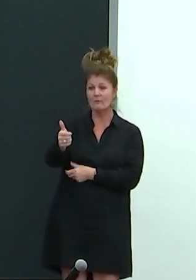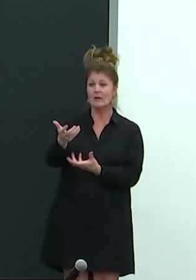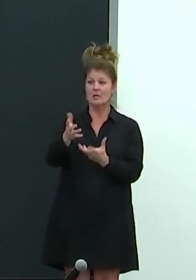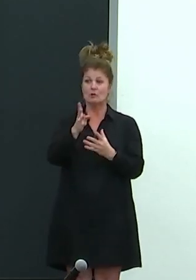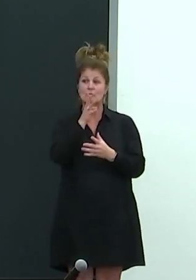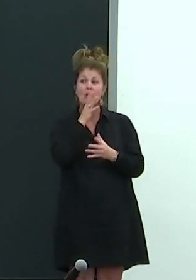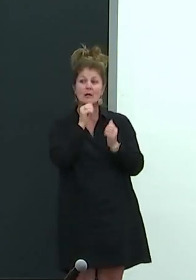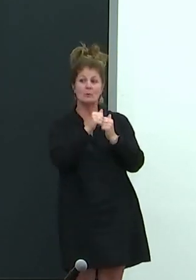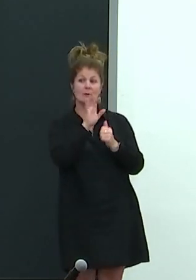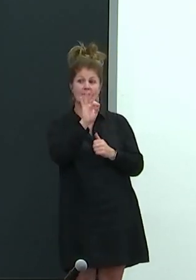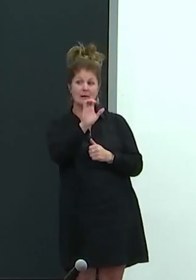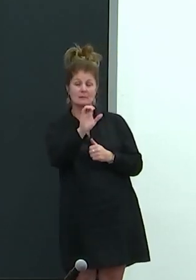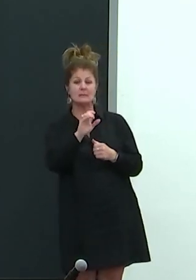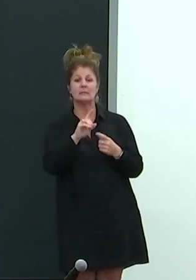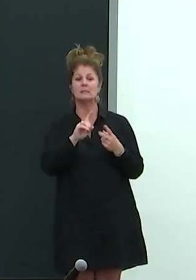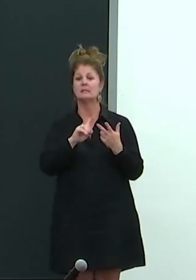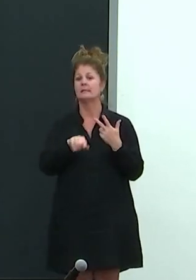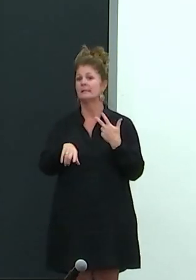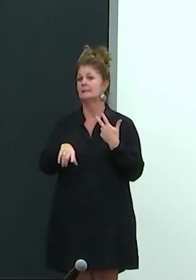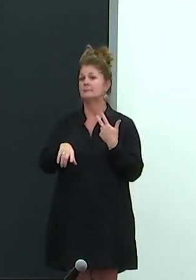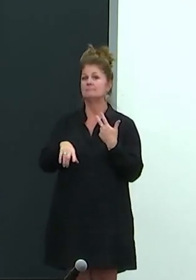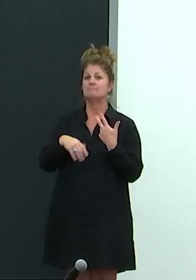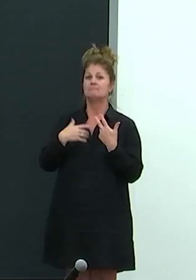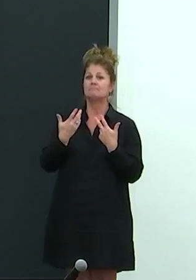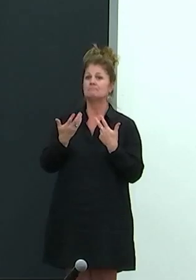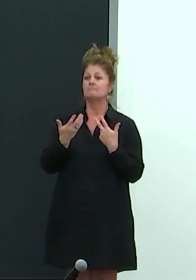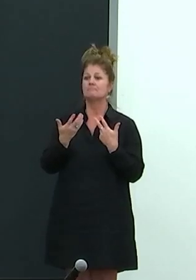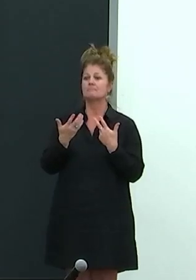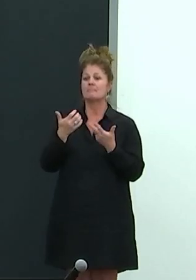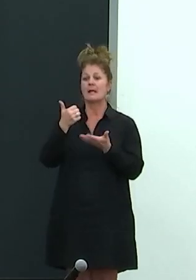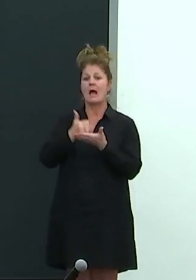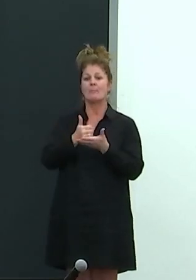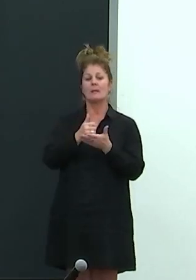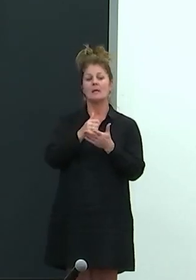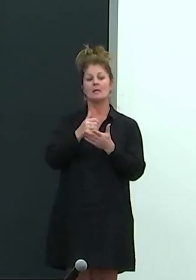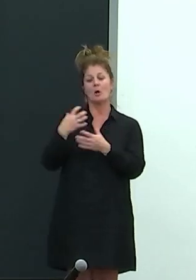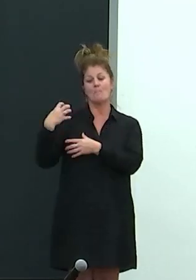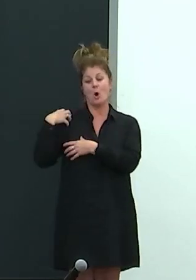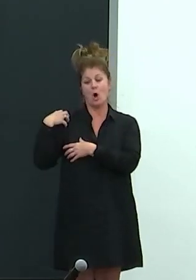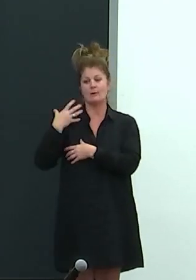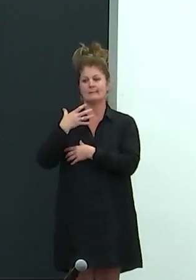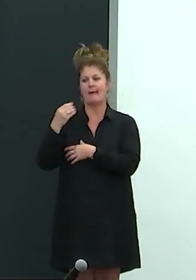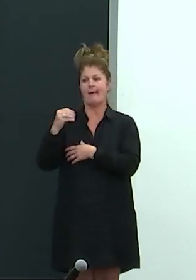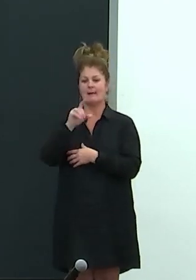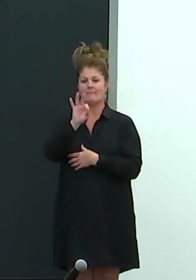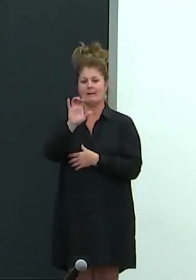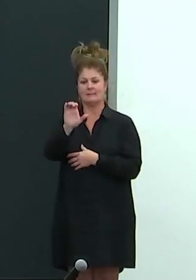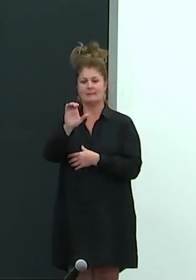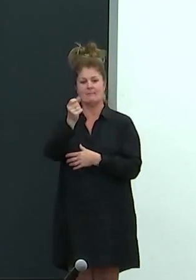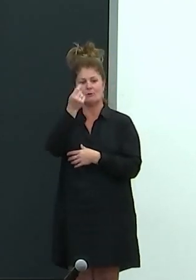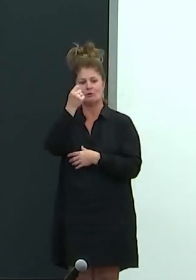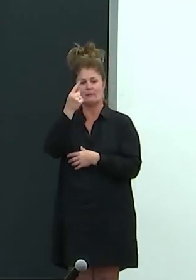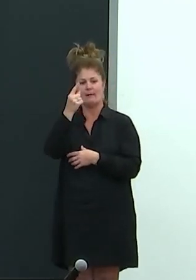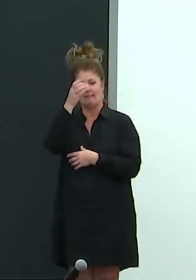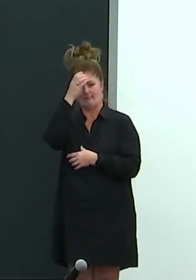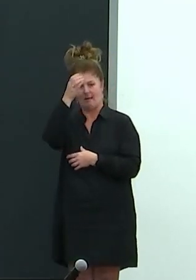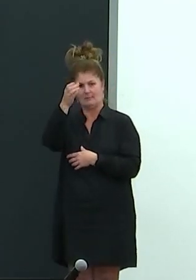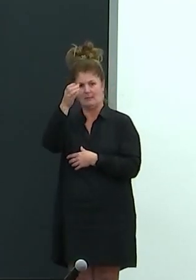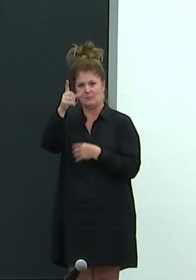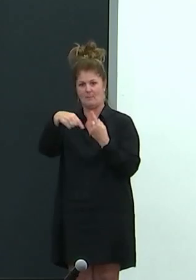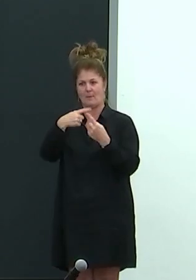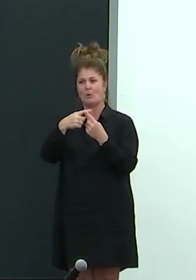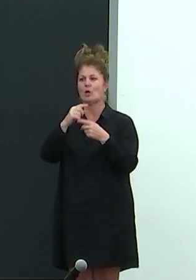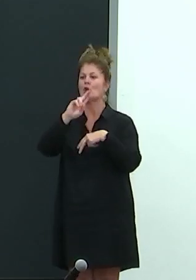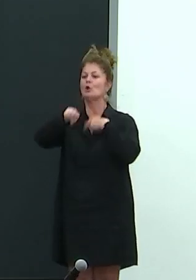with faculty and helping both employers and faculty understand the concepts of